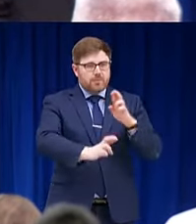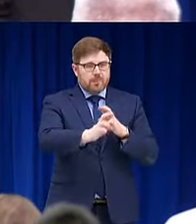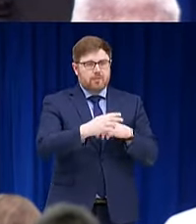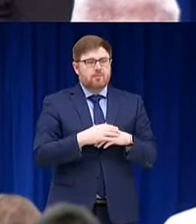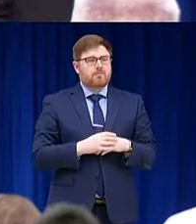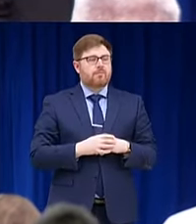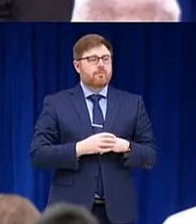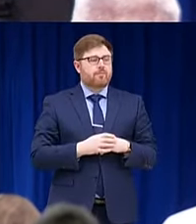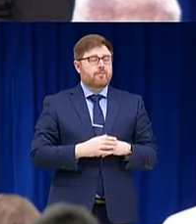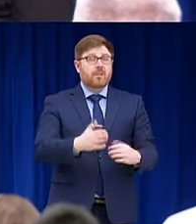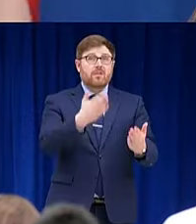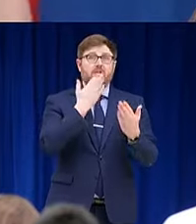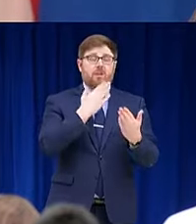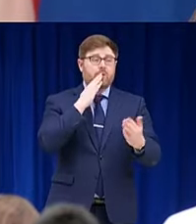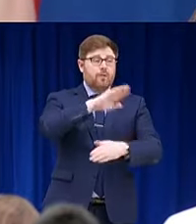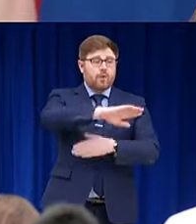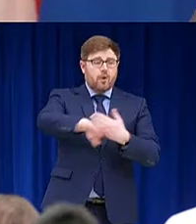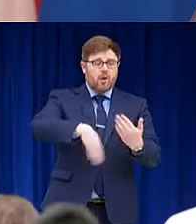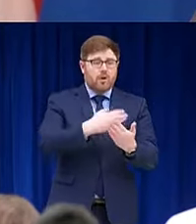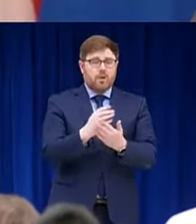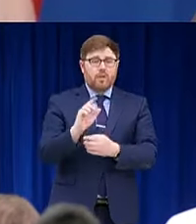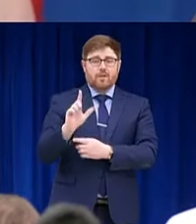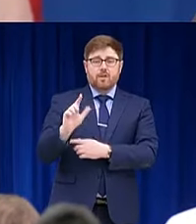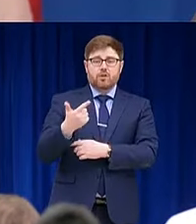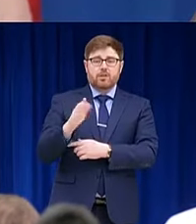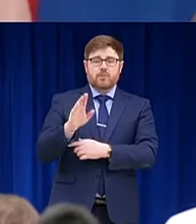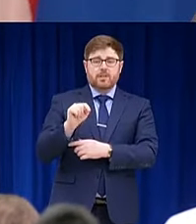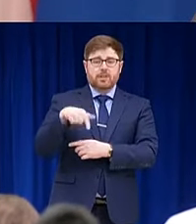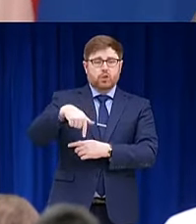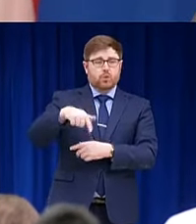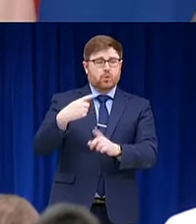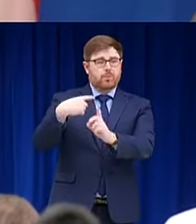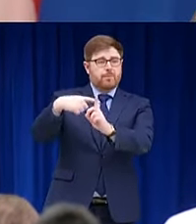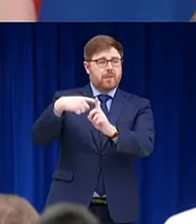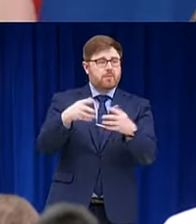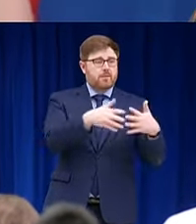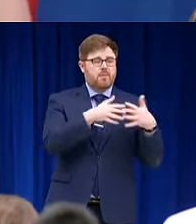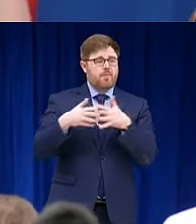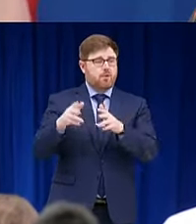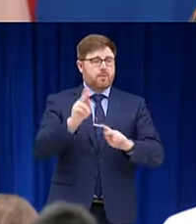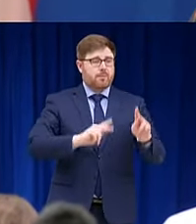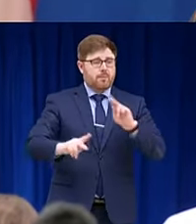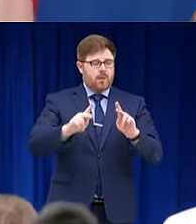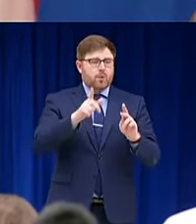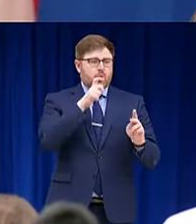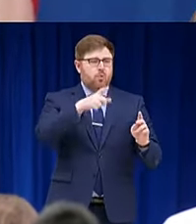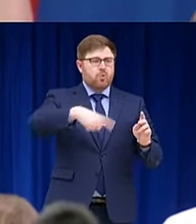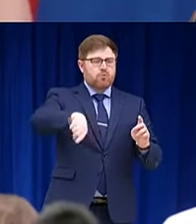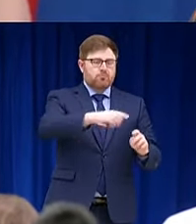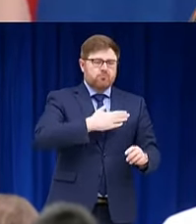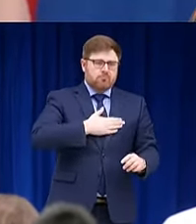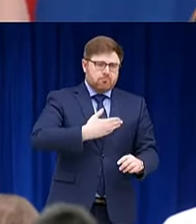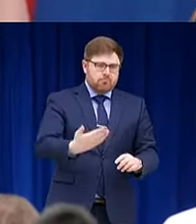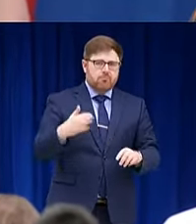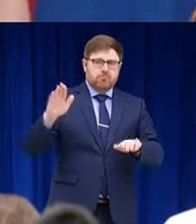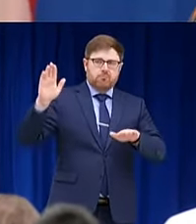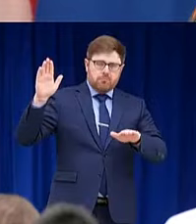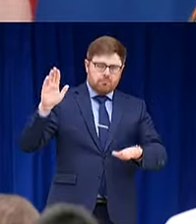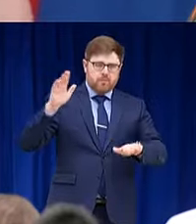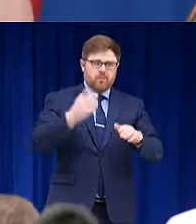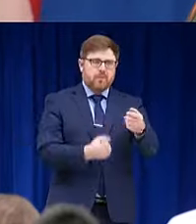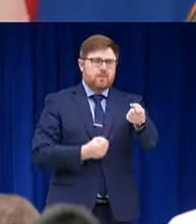for the countless LGBTQ plus Americans who have raised their right hand to support and defend the